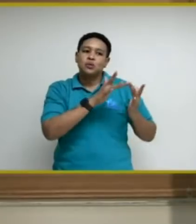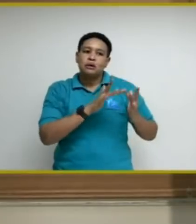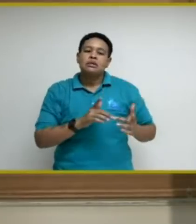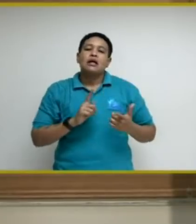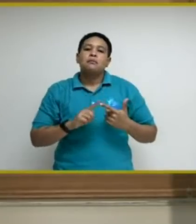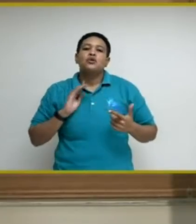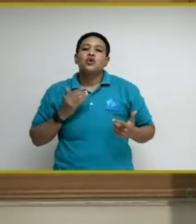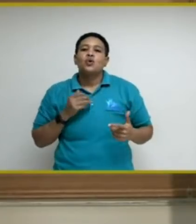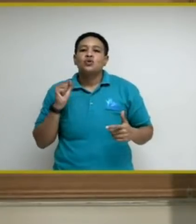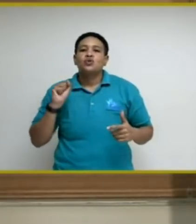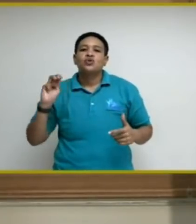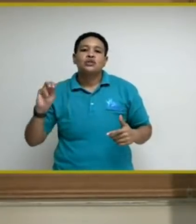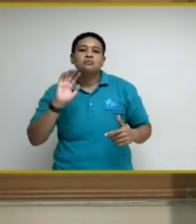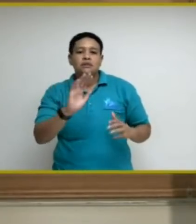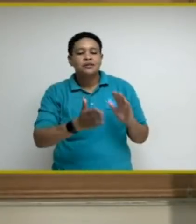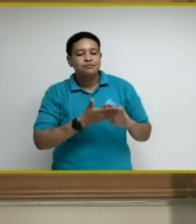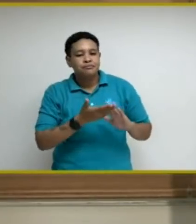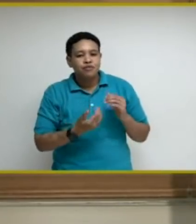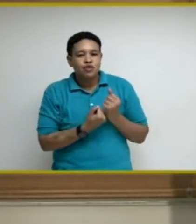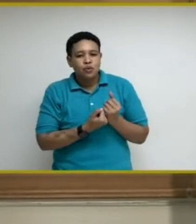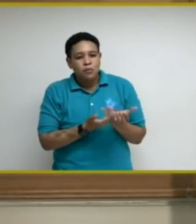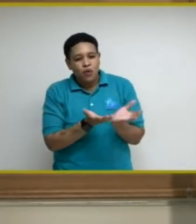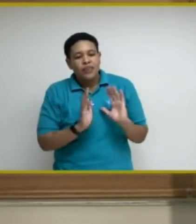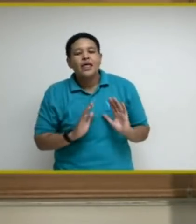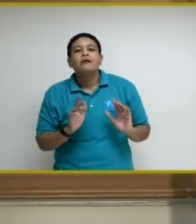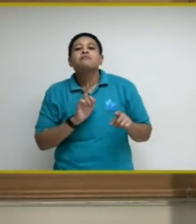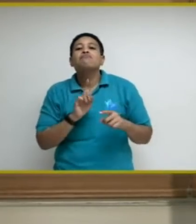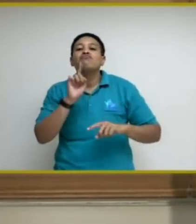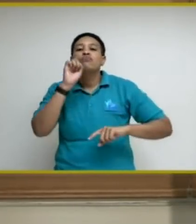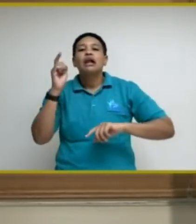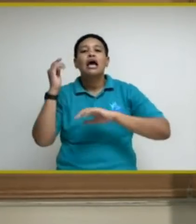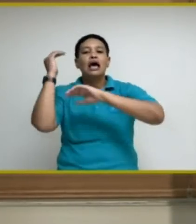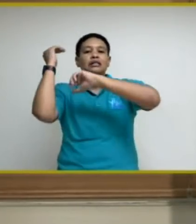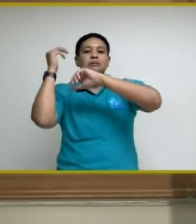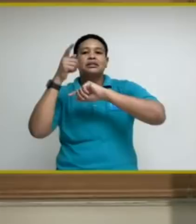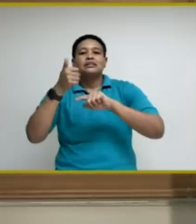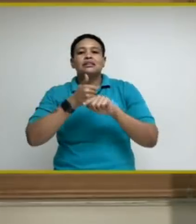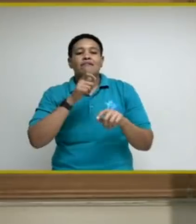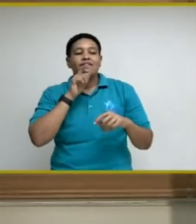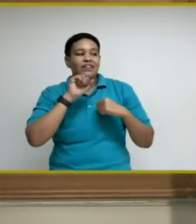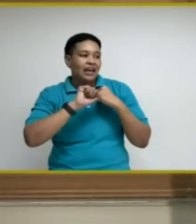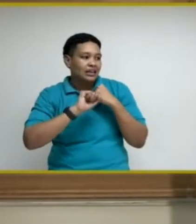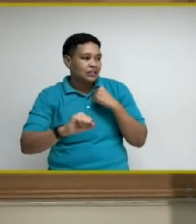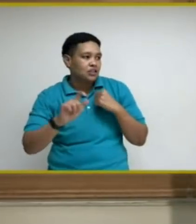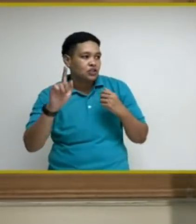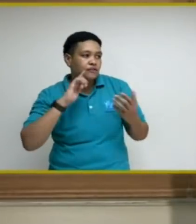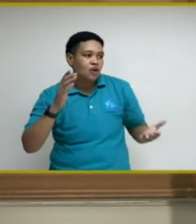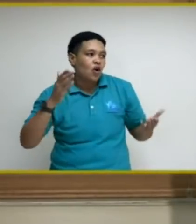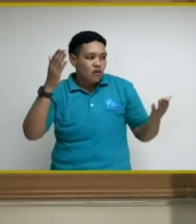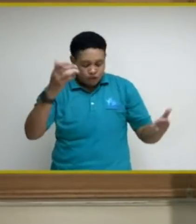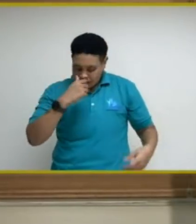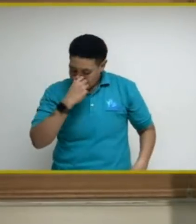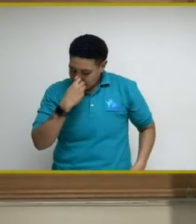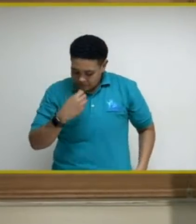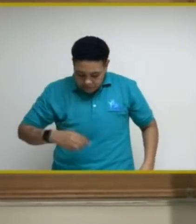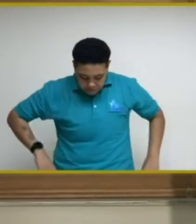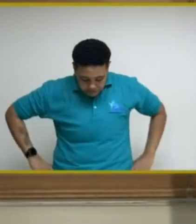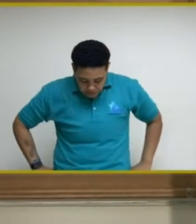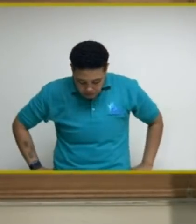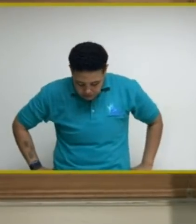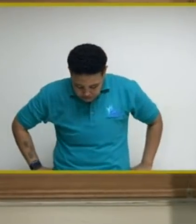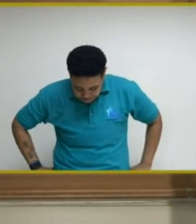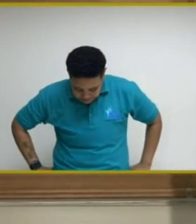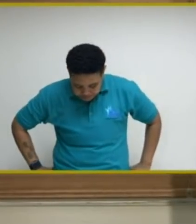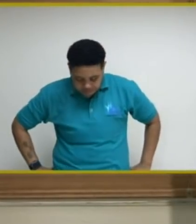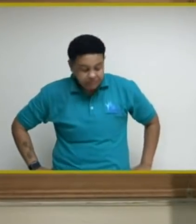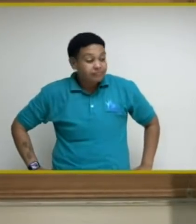our social media platform and so on. So expect the extension of the offerings. They will receive